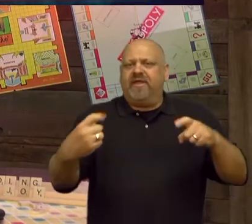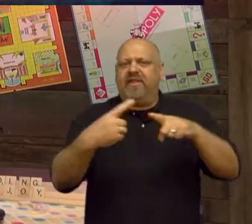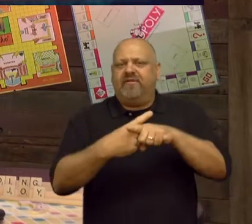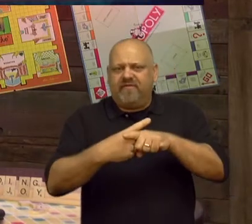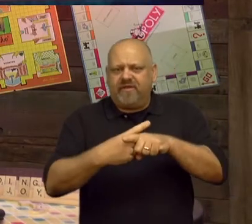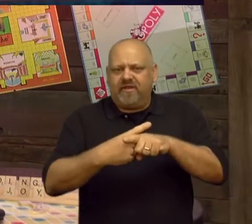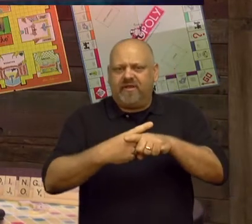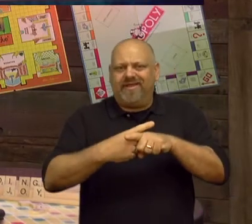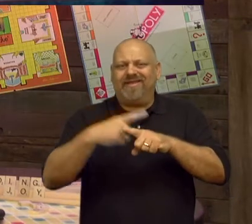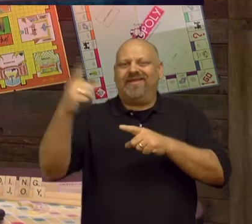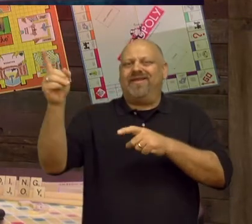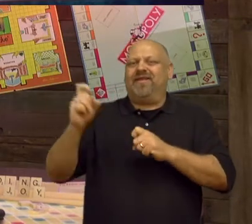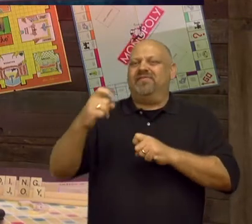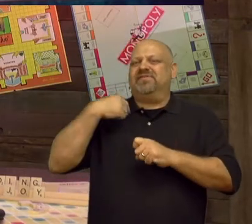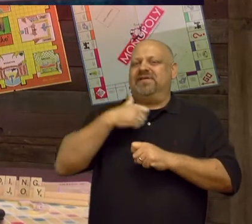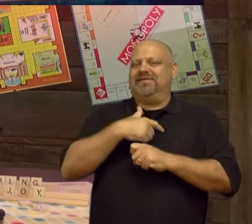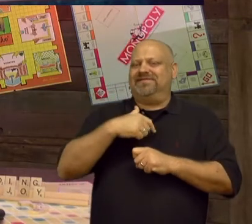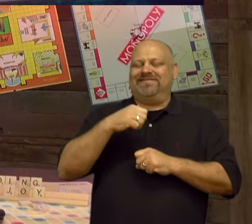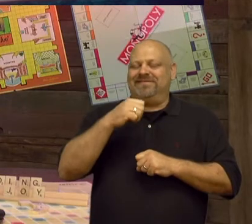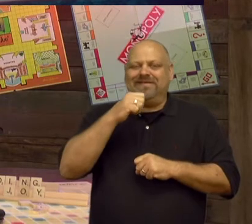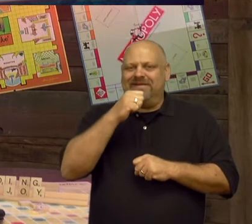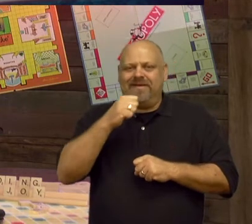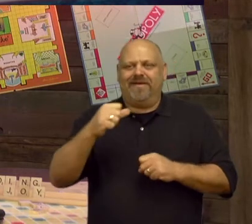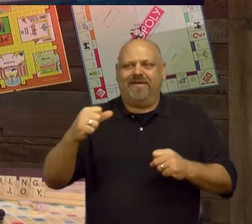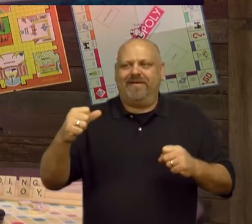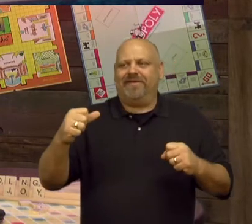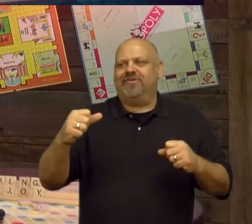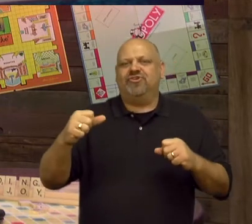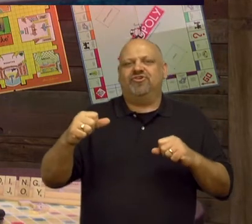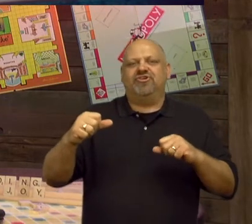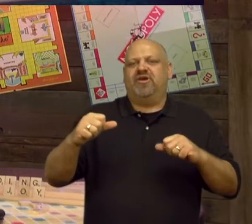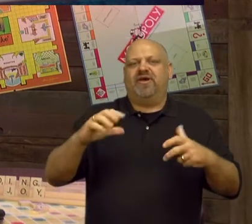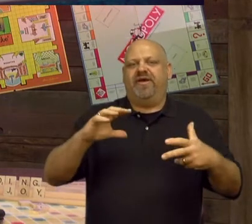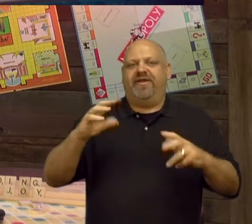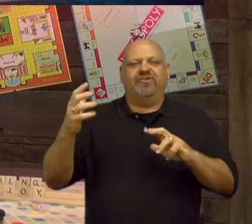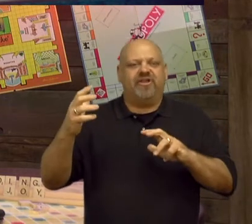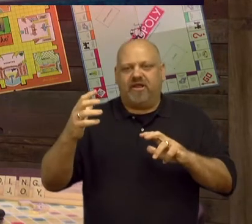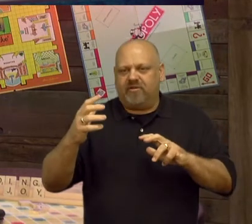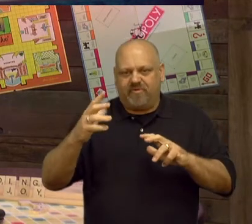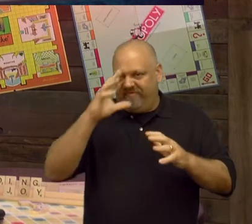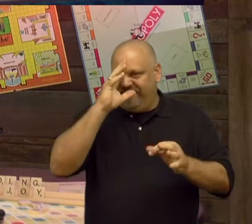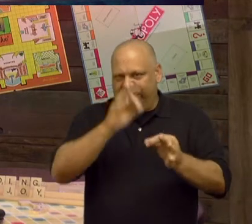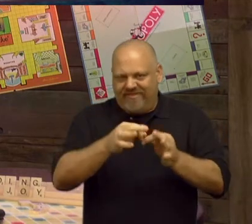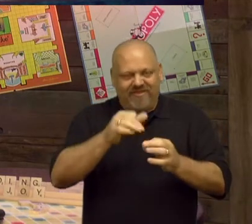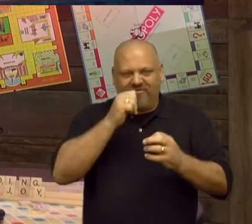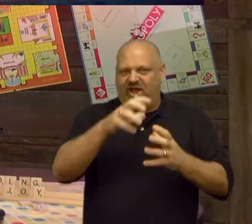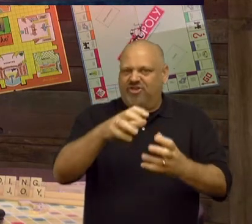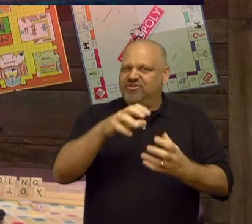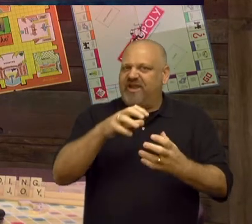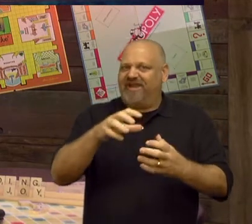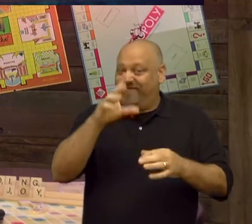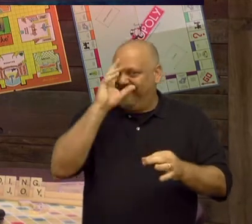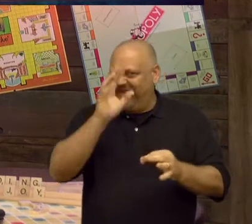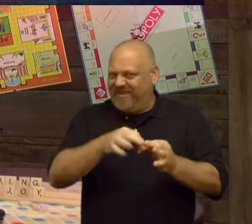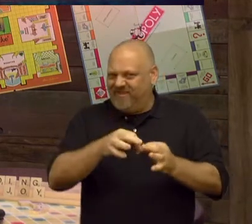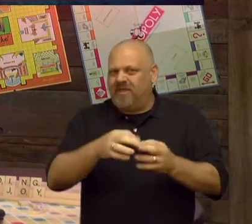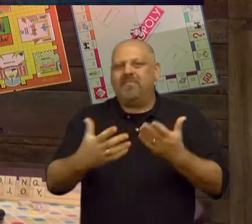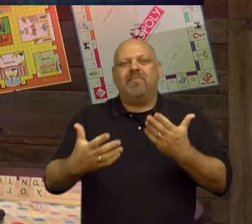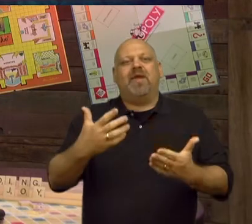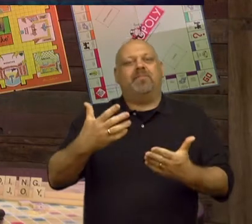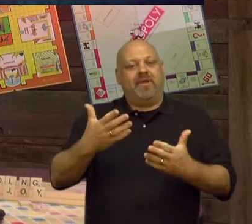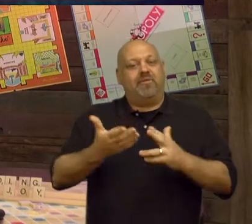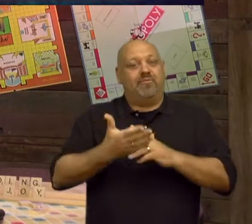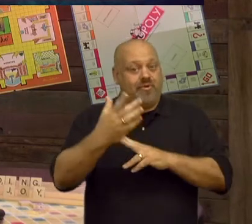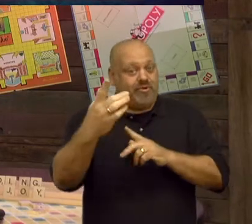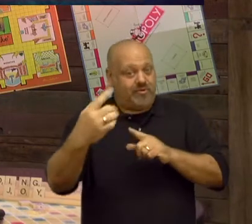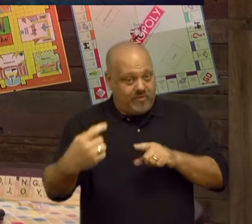with adversity, it provides us unshakable faith. Not shaken faith.